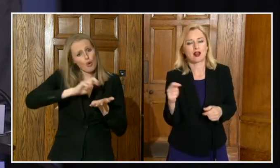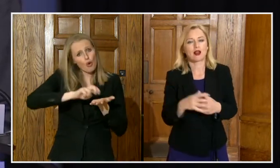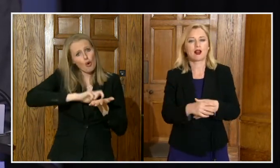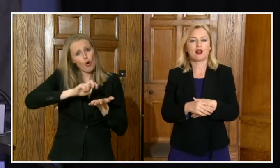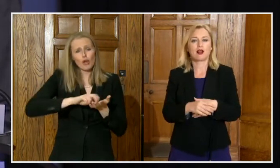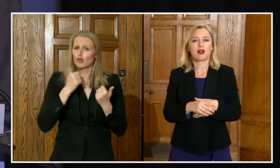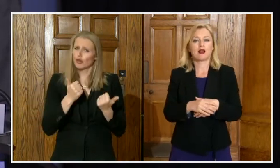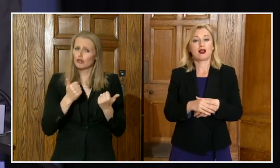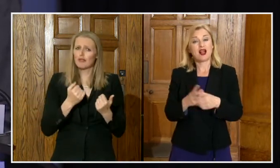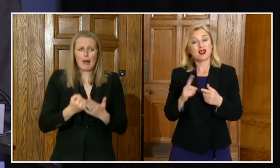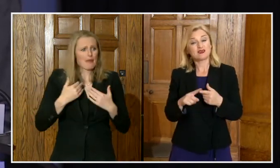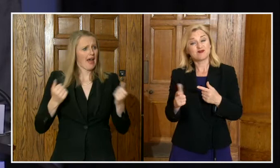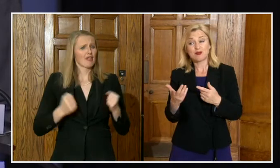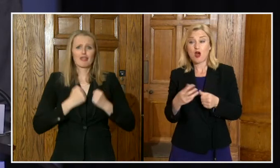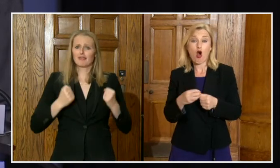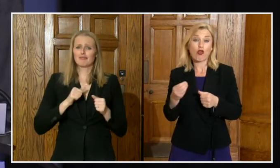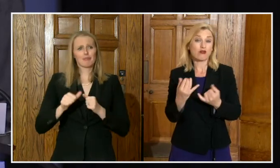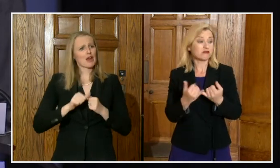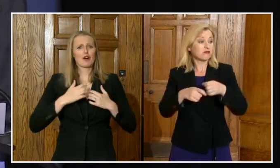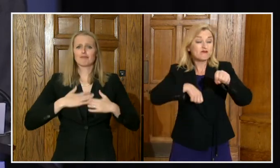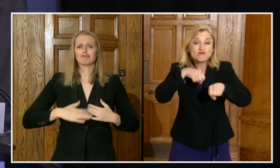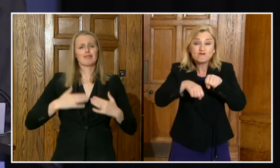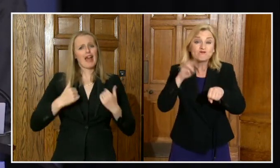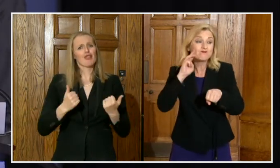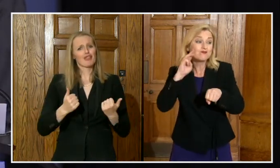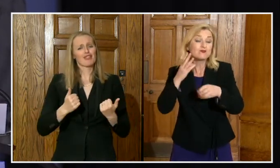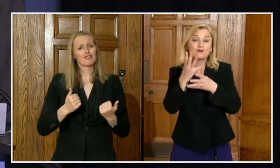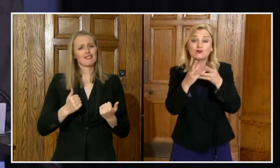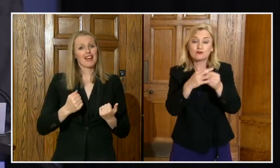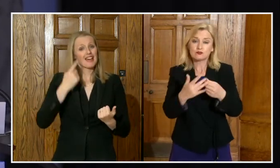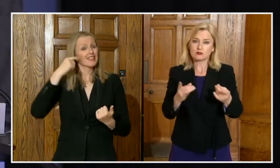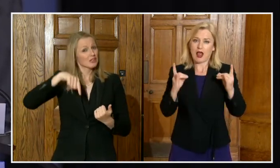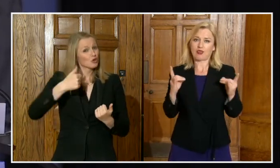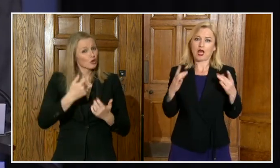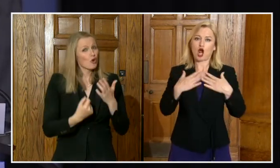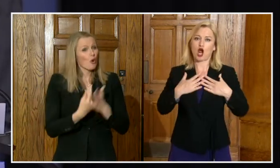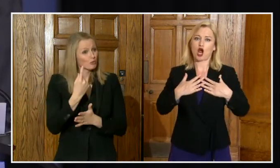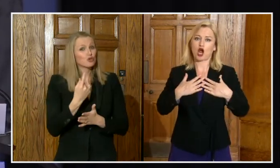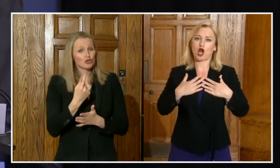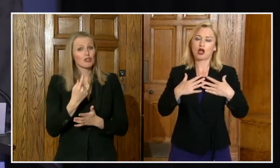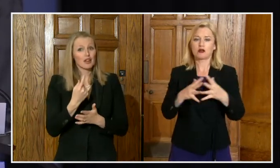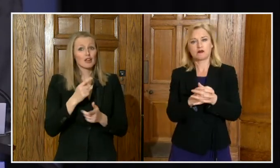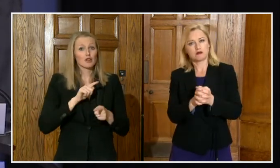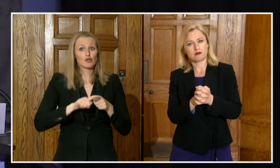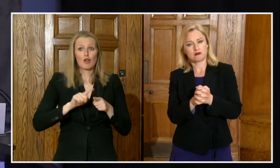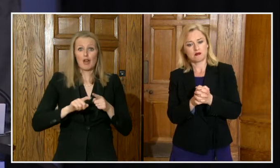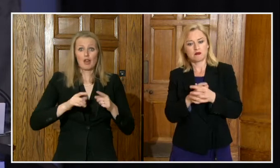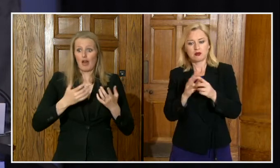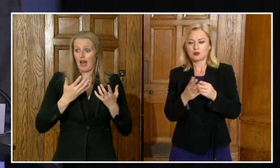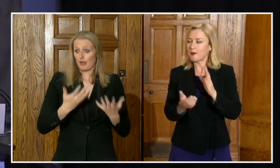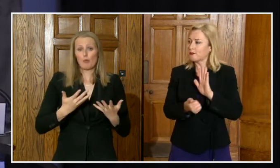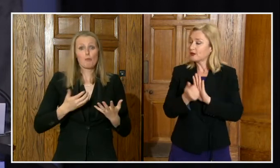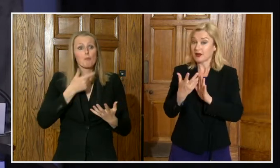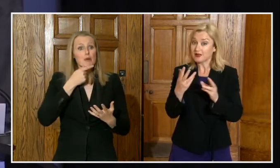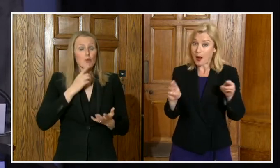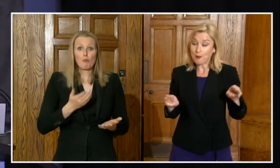important health benefits for us in the longer term. And perhaps we have an opportunity to build on the level of physical activity that individuals